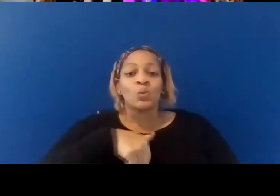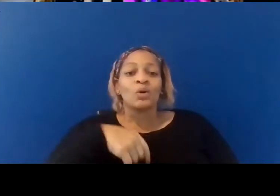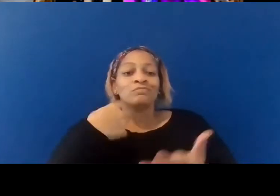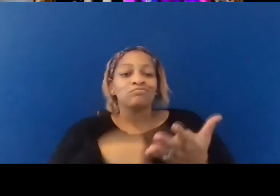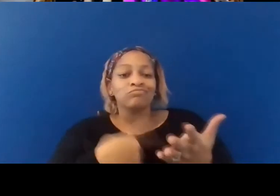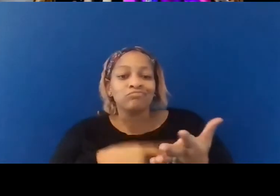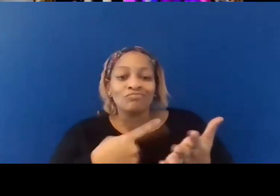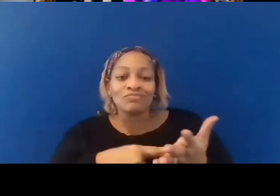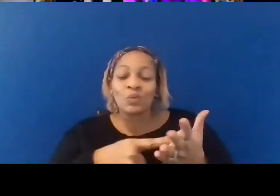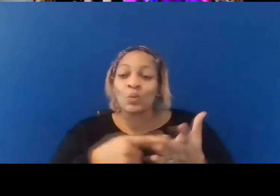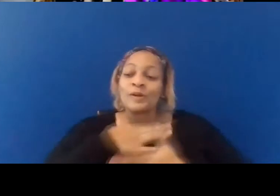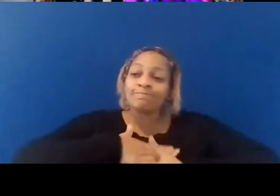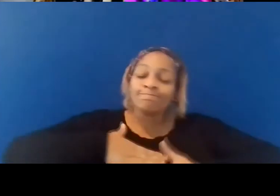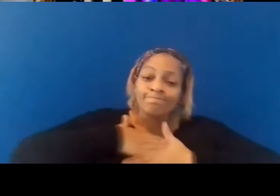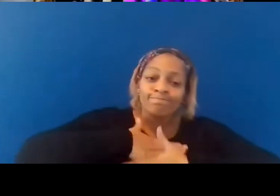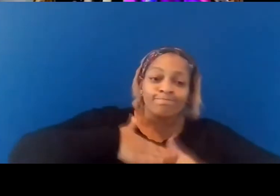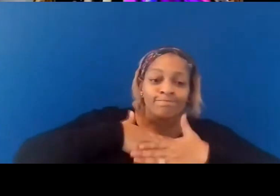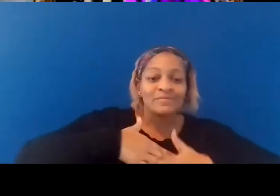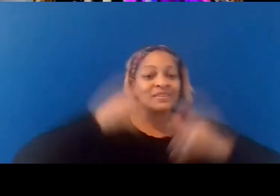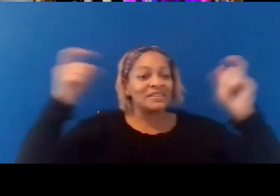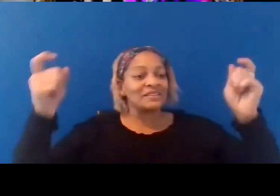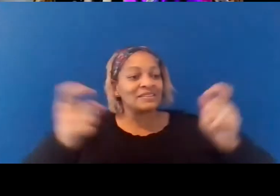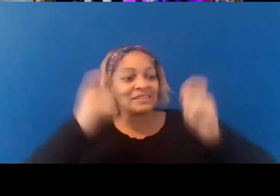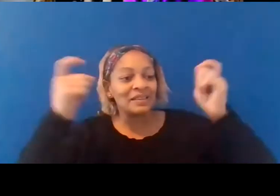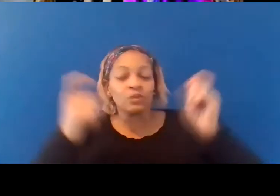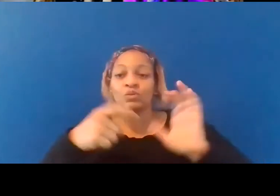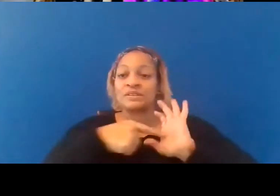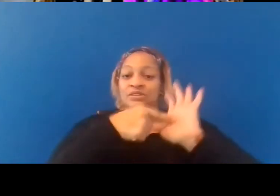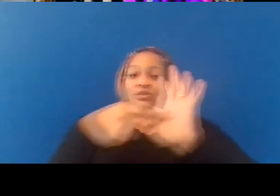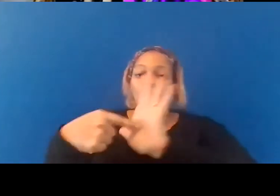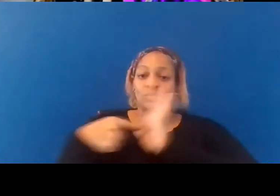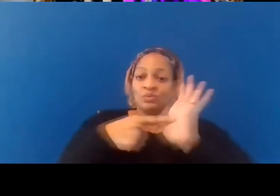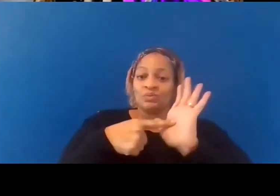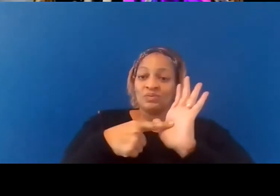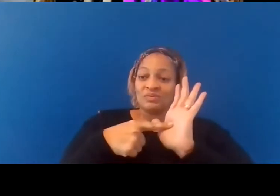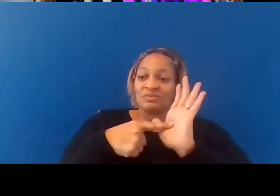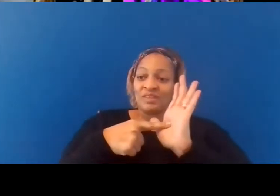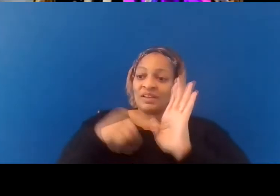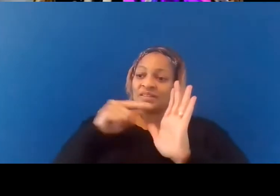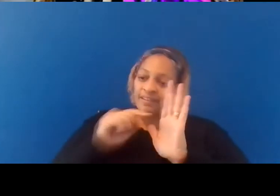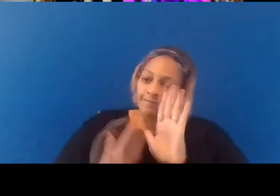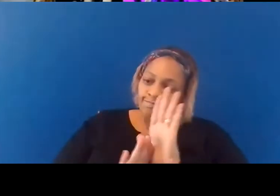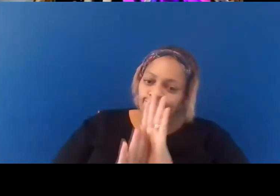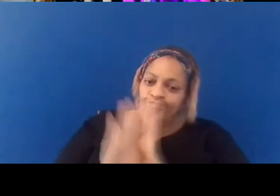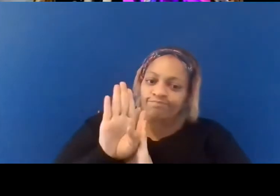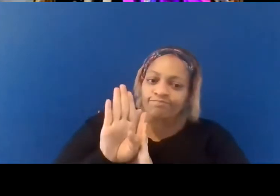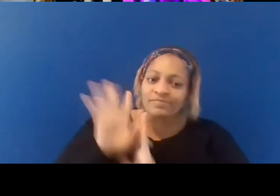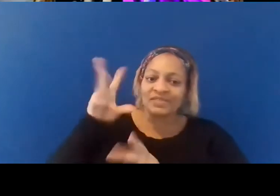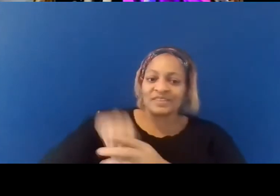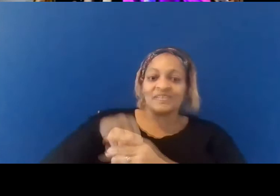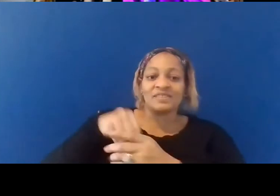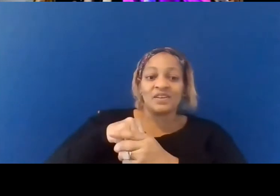we arrive and move forward along the sacred continuum.